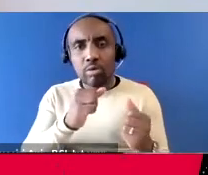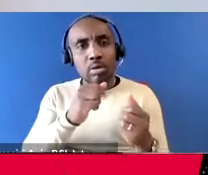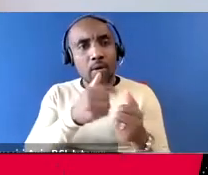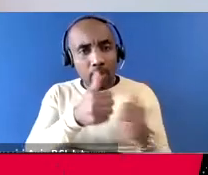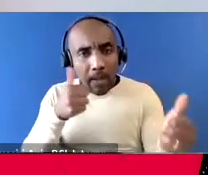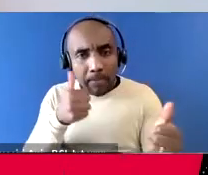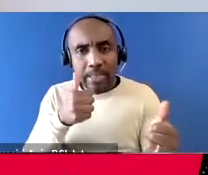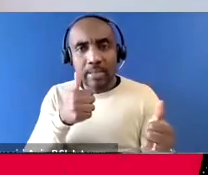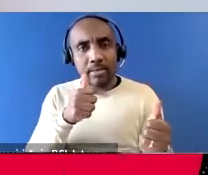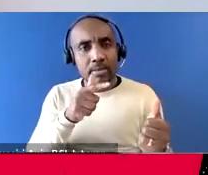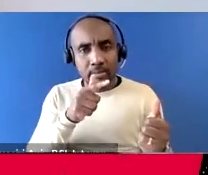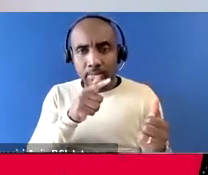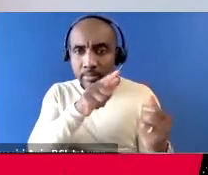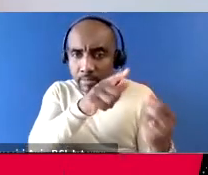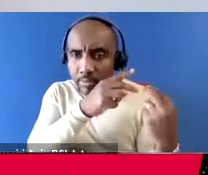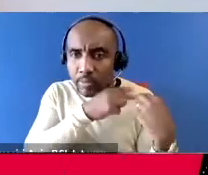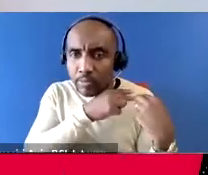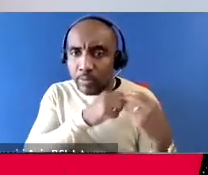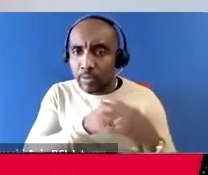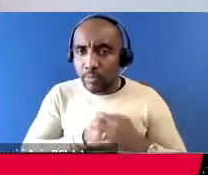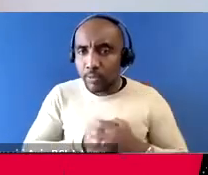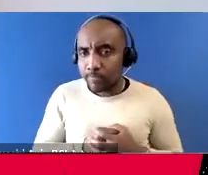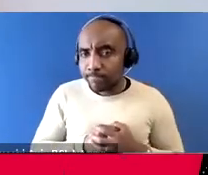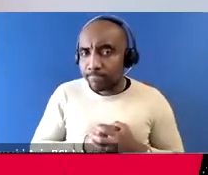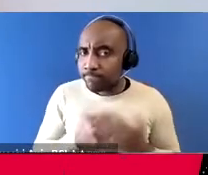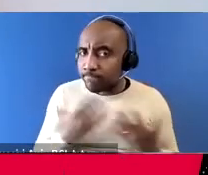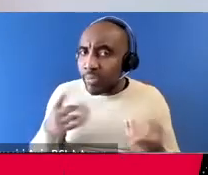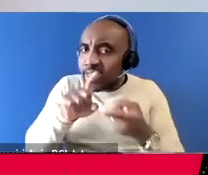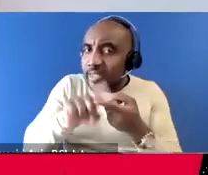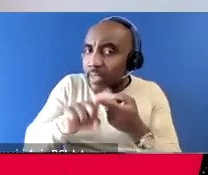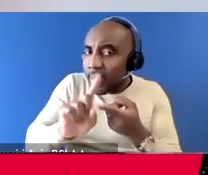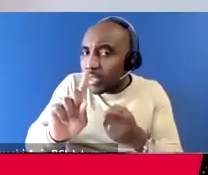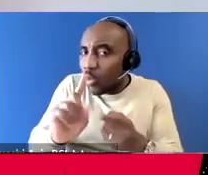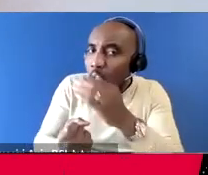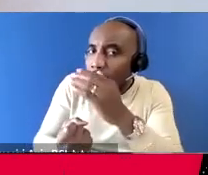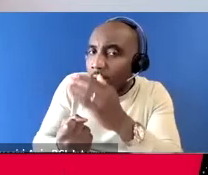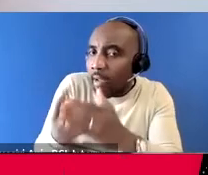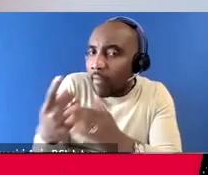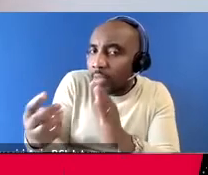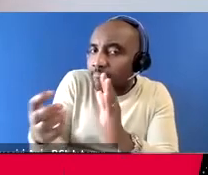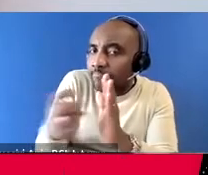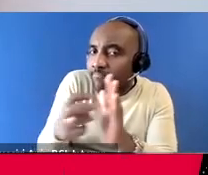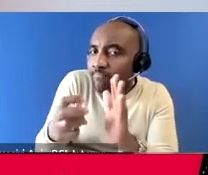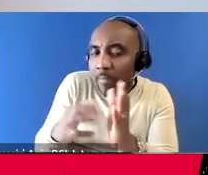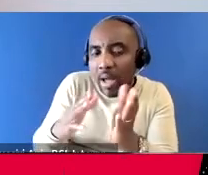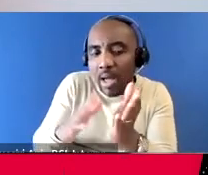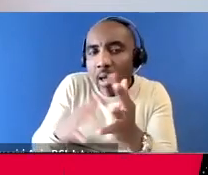from the field, and it's necessary. And